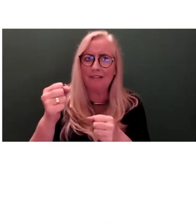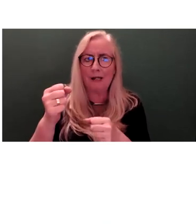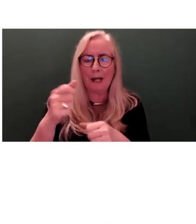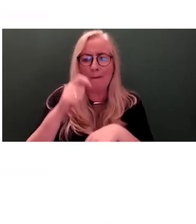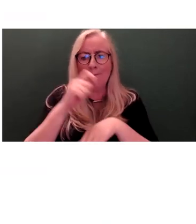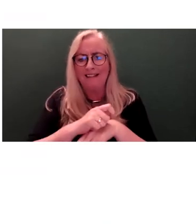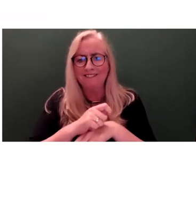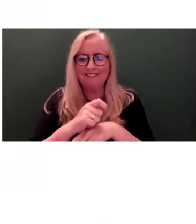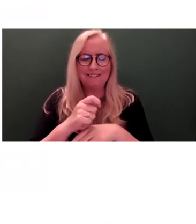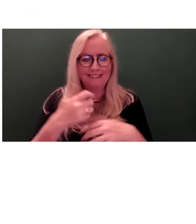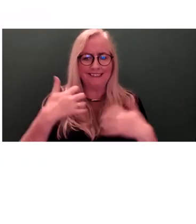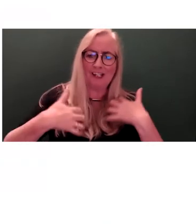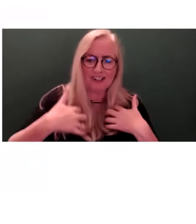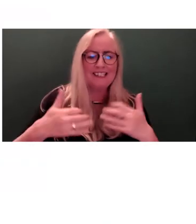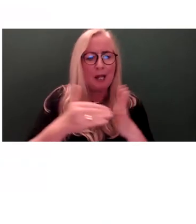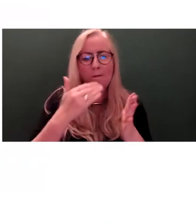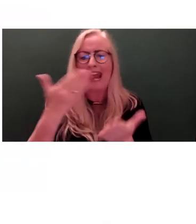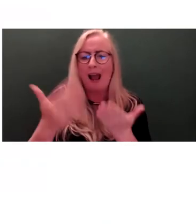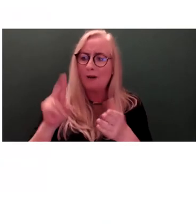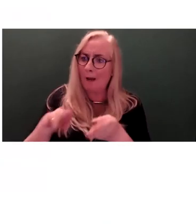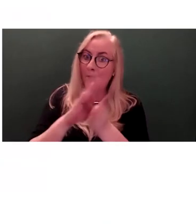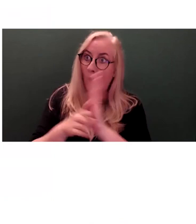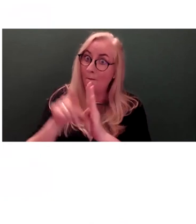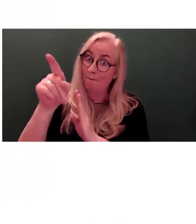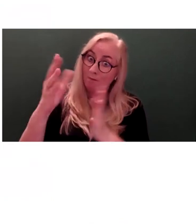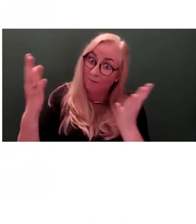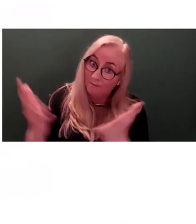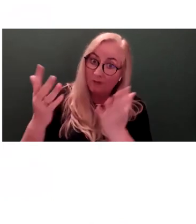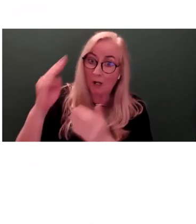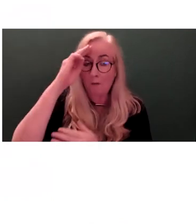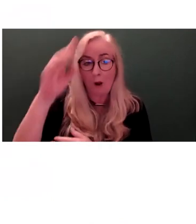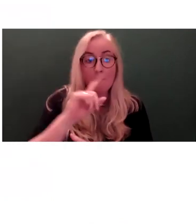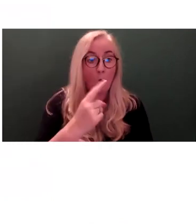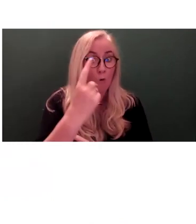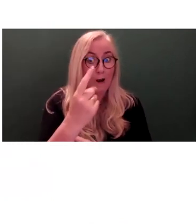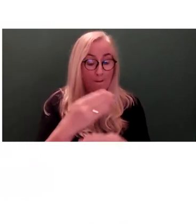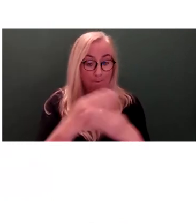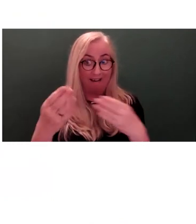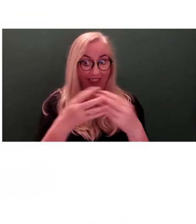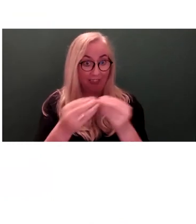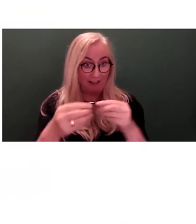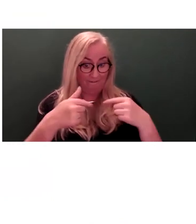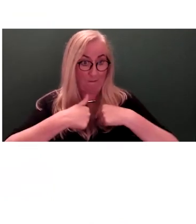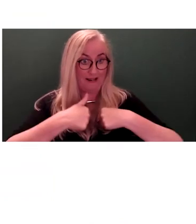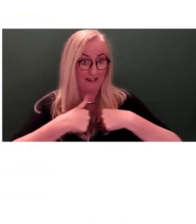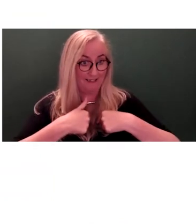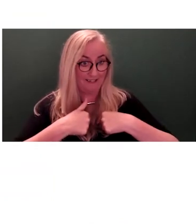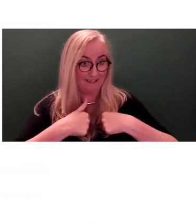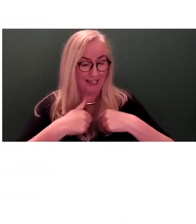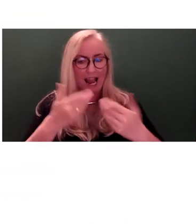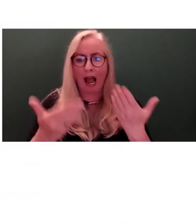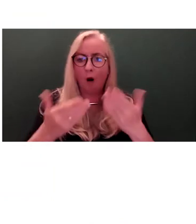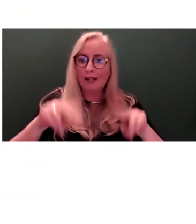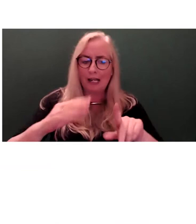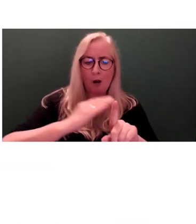sort of activated. So, I mean, for me, one of the big lessons, and it goes to the general issue of improving the